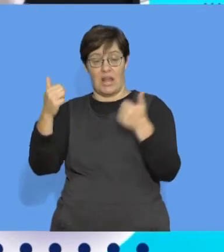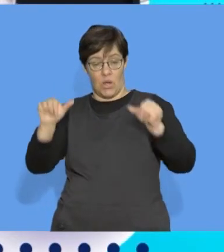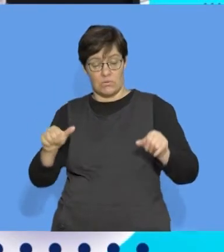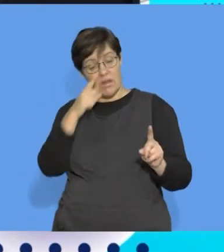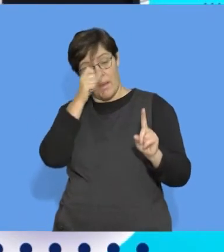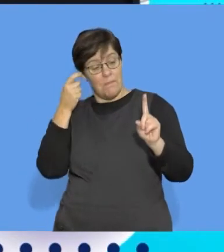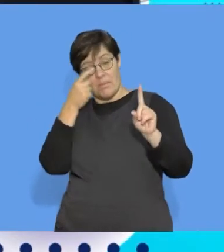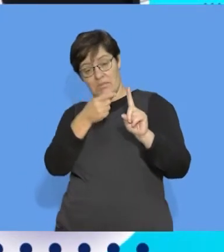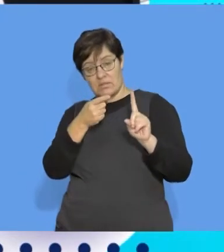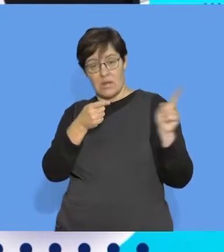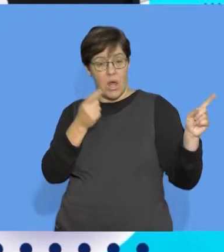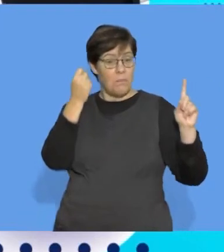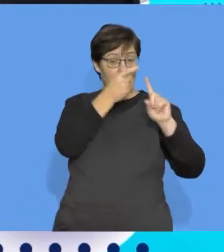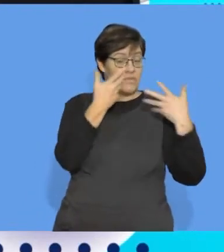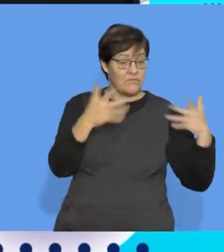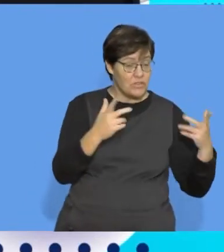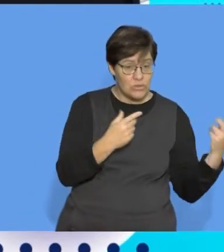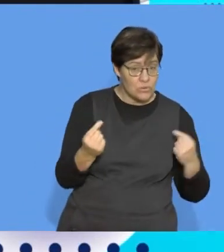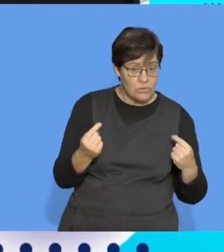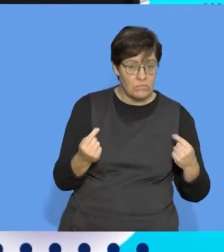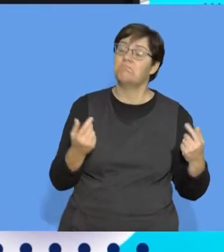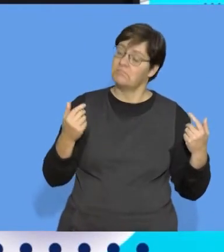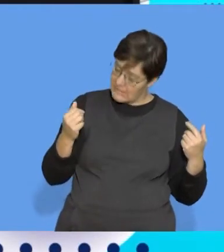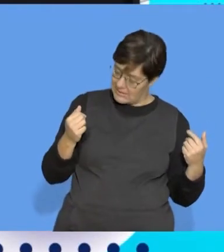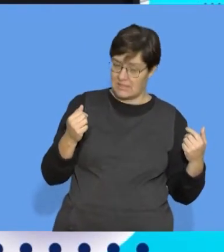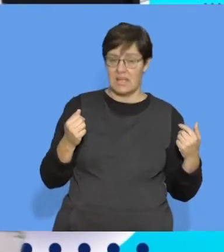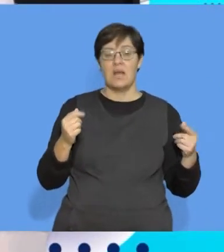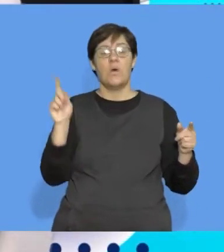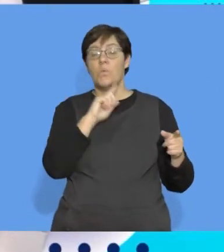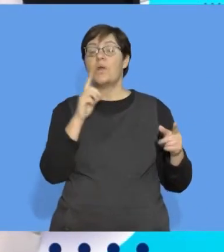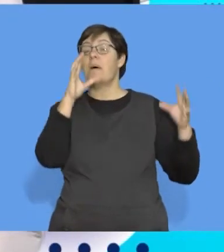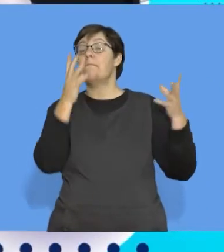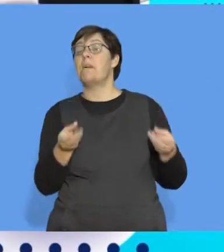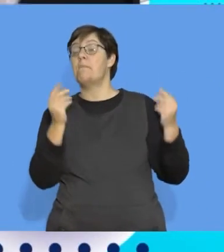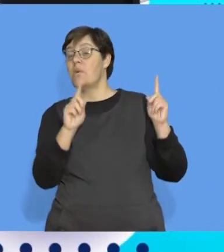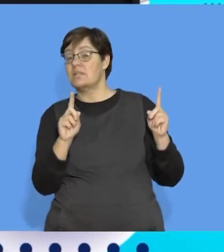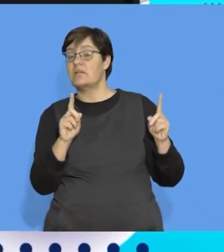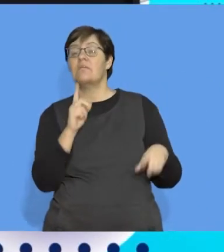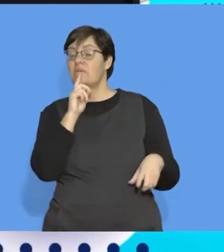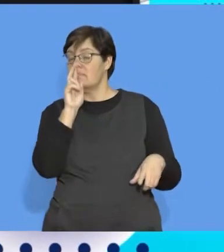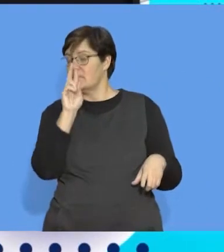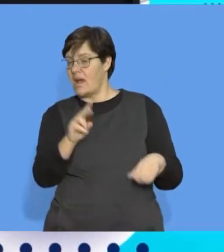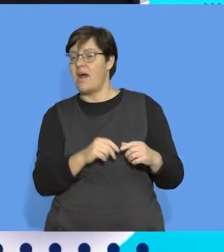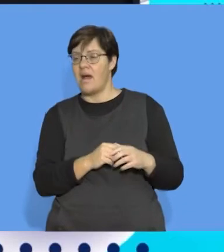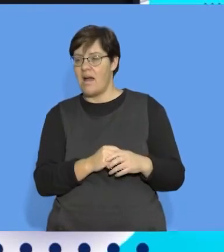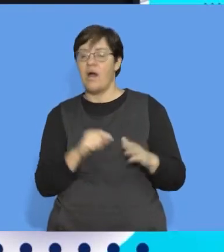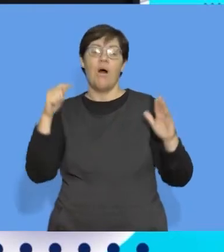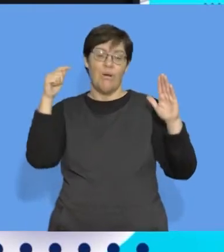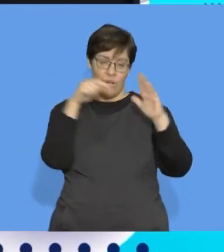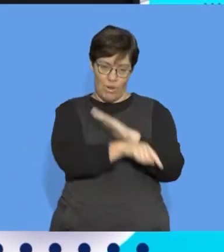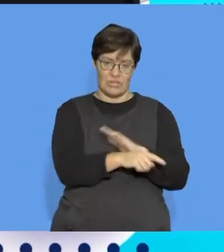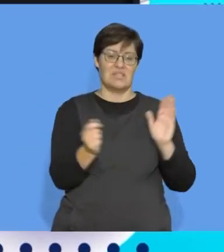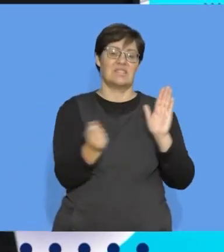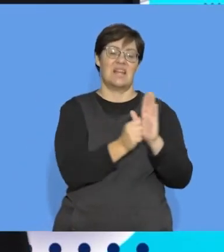It serves a purpose. Has it served our purpose? Certainly it has. What have we ascertained? We've